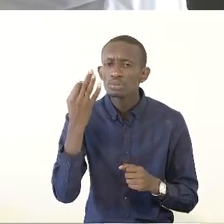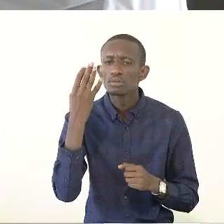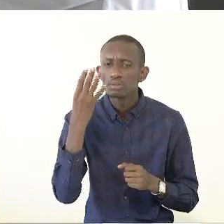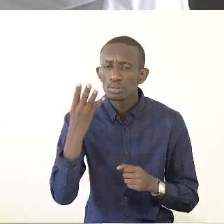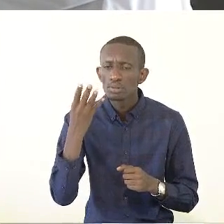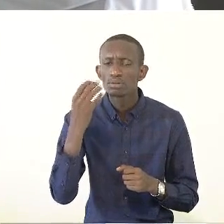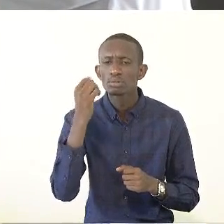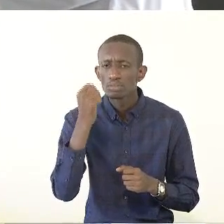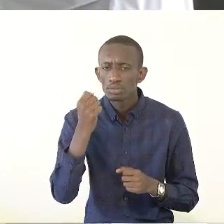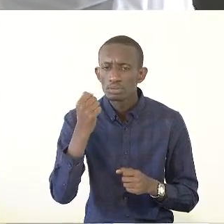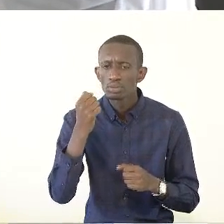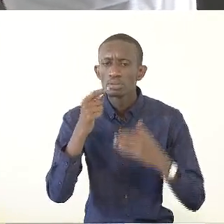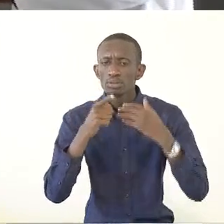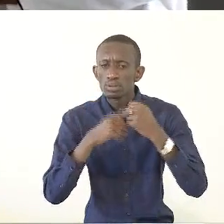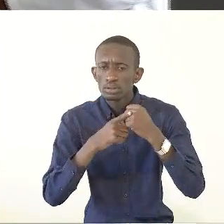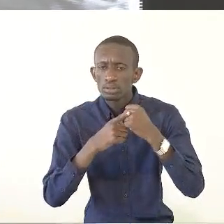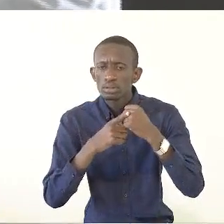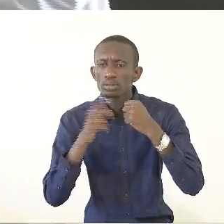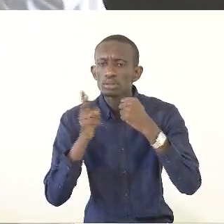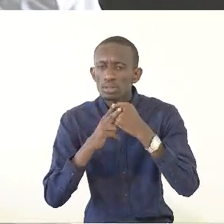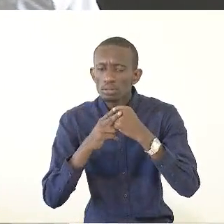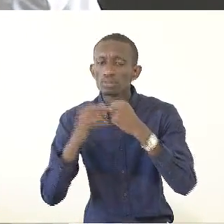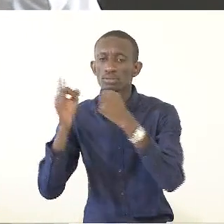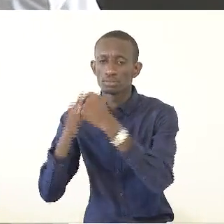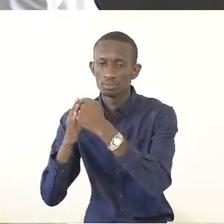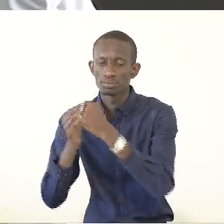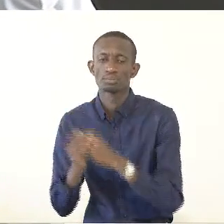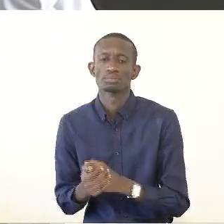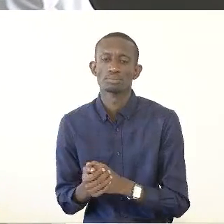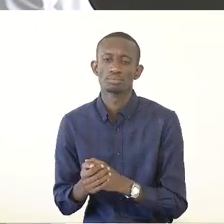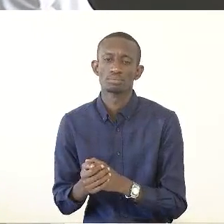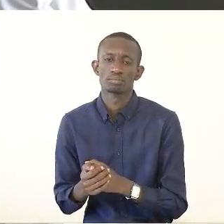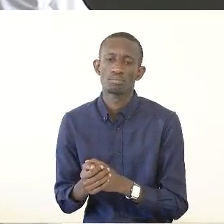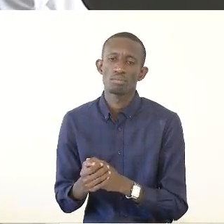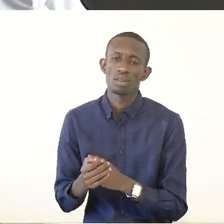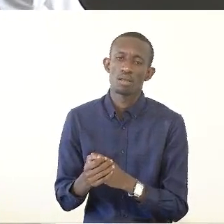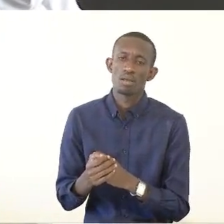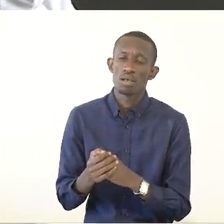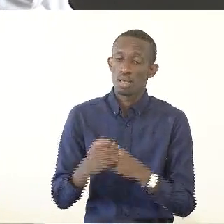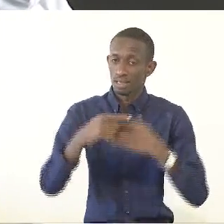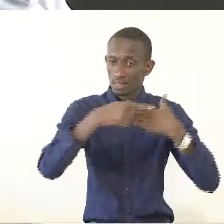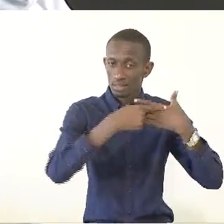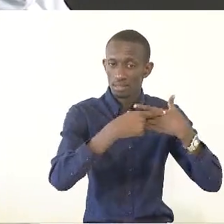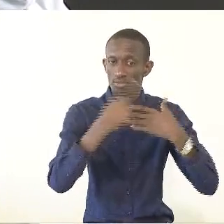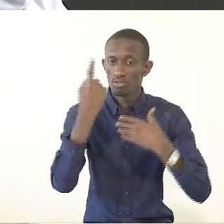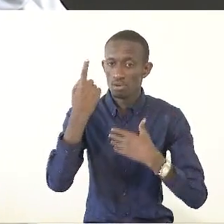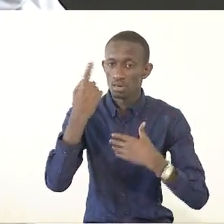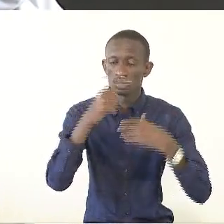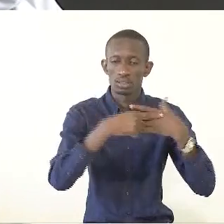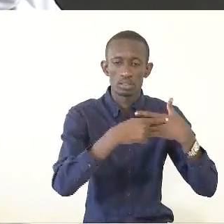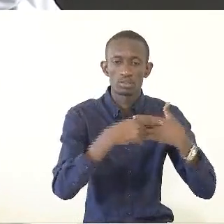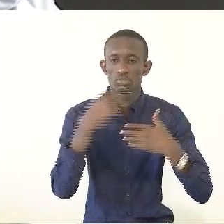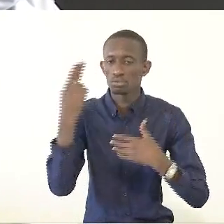7, 8, and then 9. Here we have negative 1, negative 2, negative 3, negative